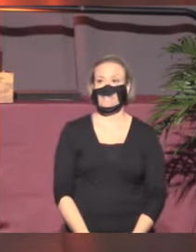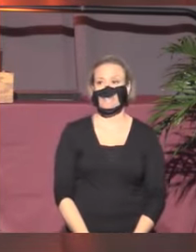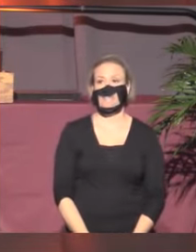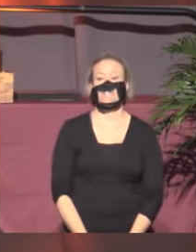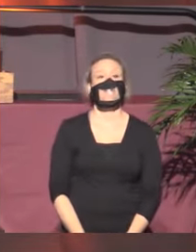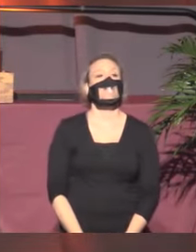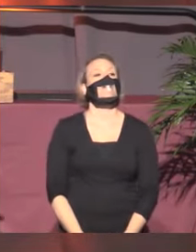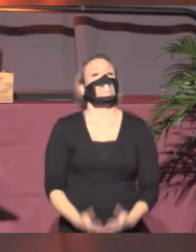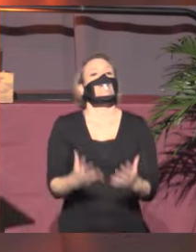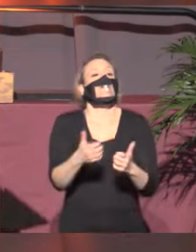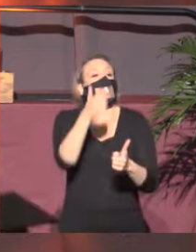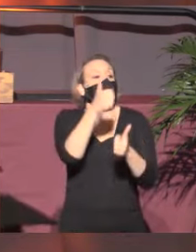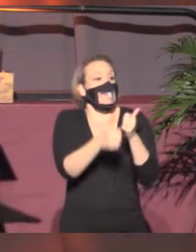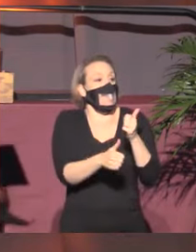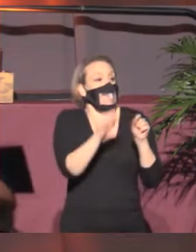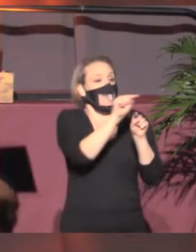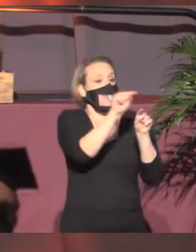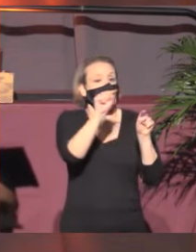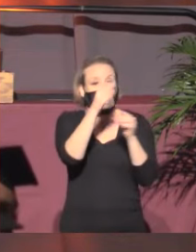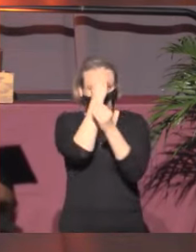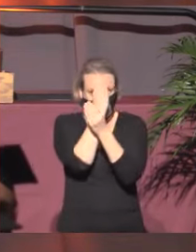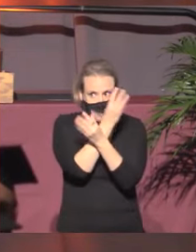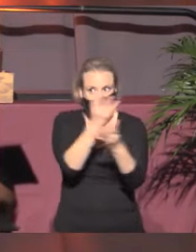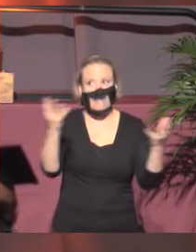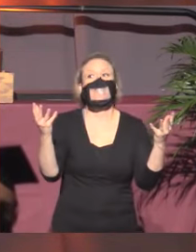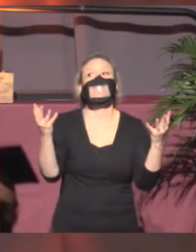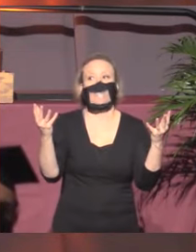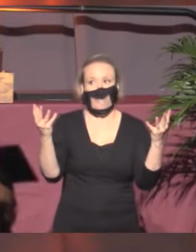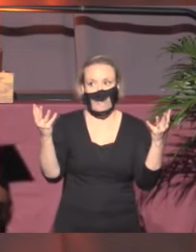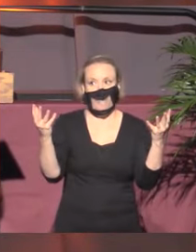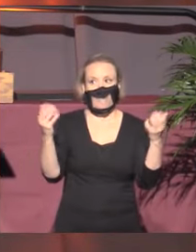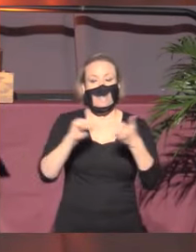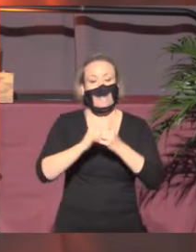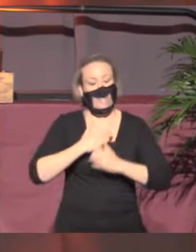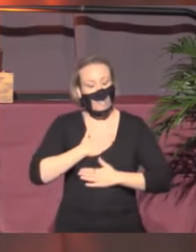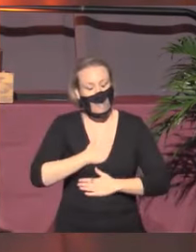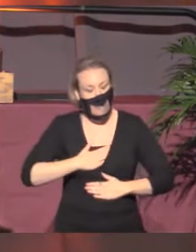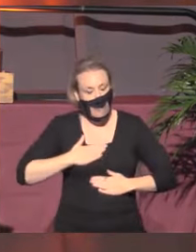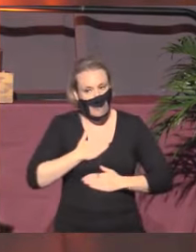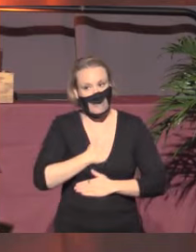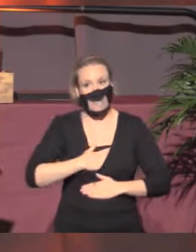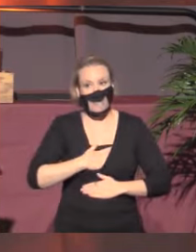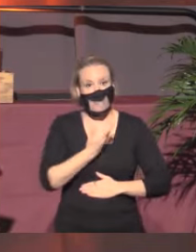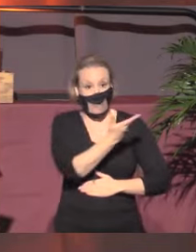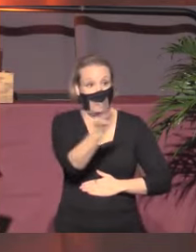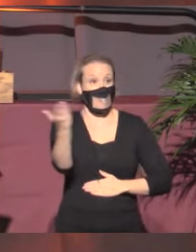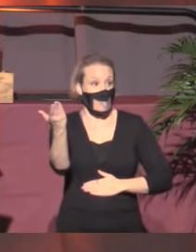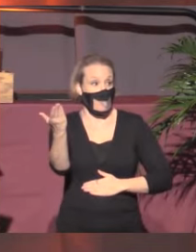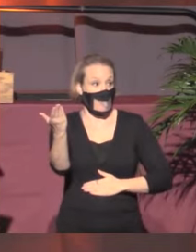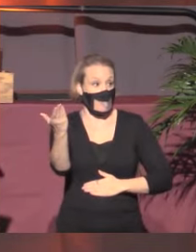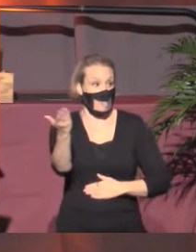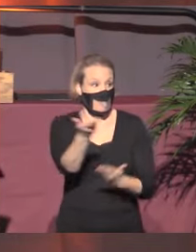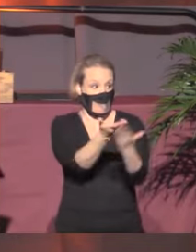I want each of you to let them know just how appreciative you are of them. Please say thank